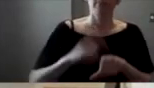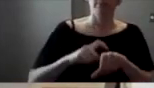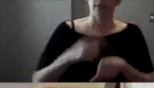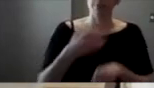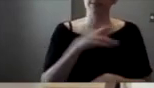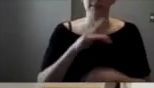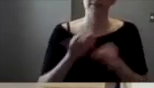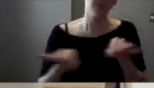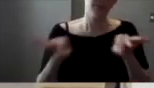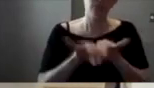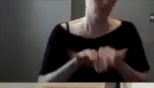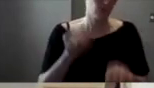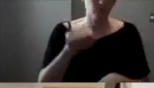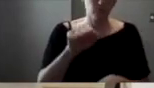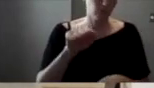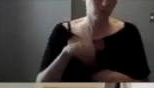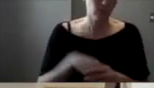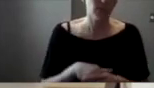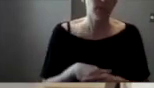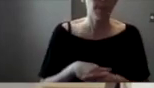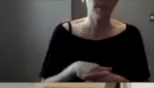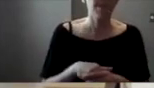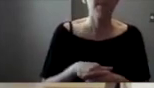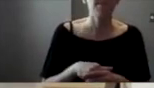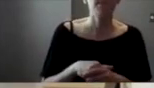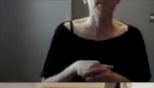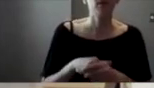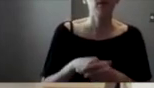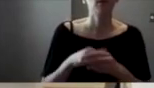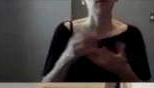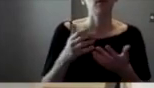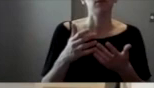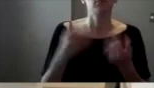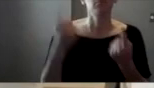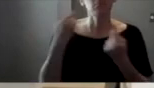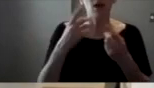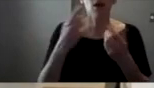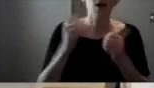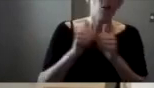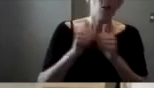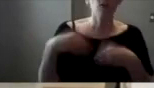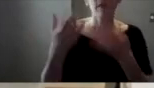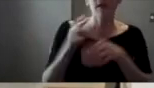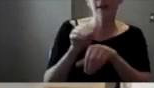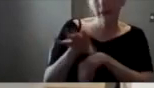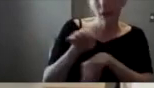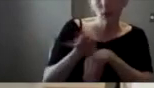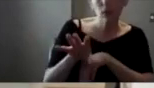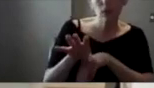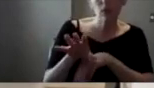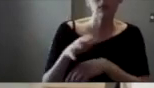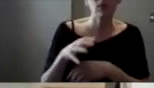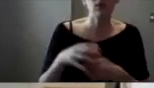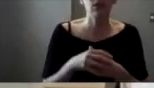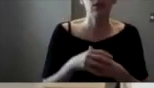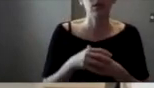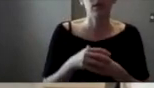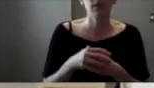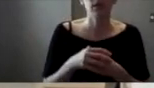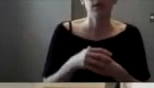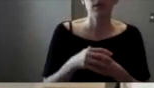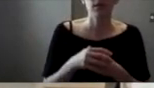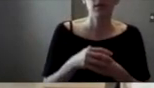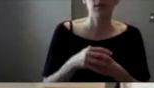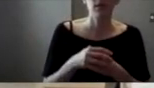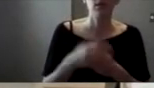course talk about data counseling and providing other options as necessary, including extension of